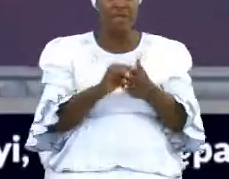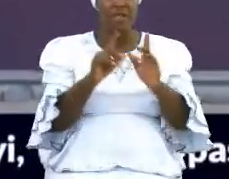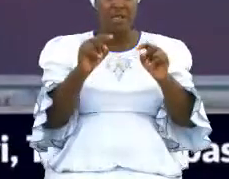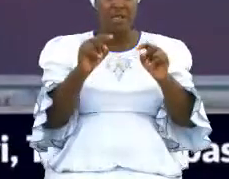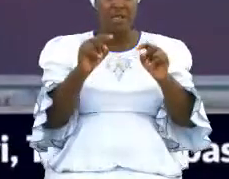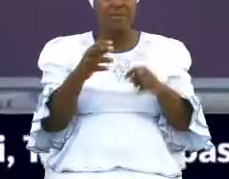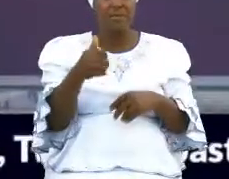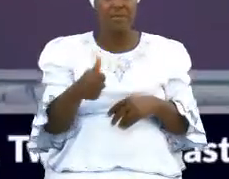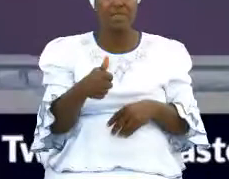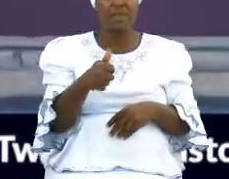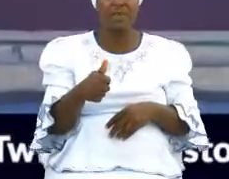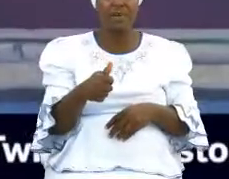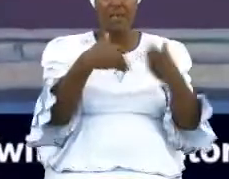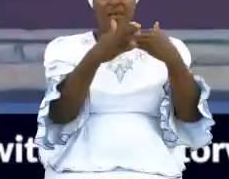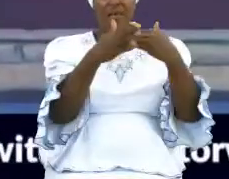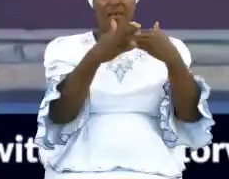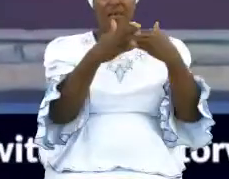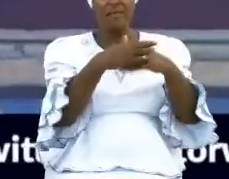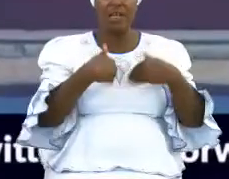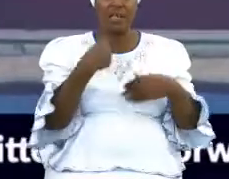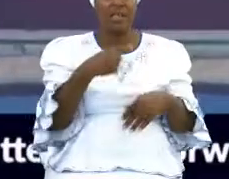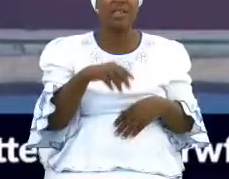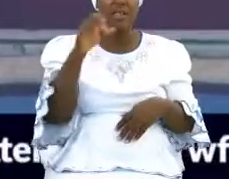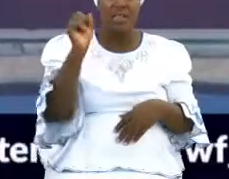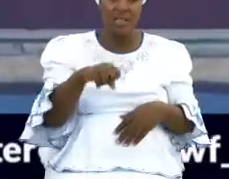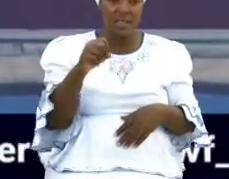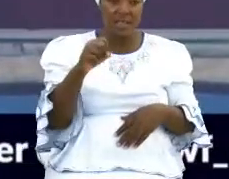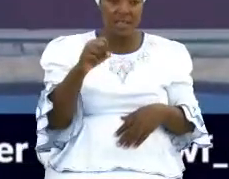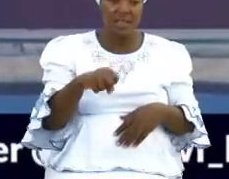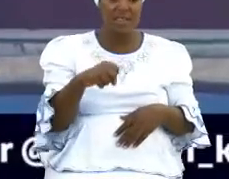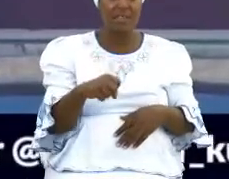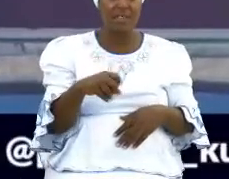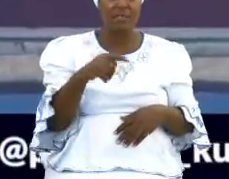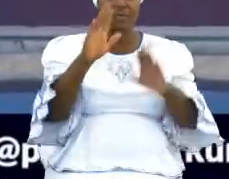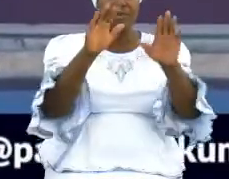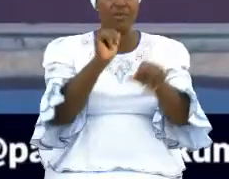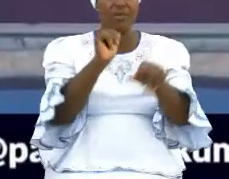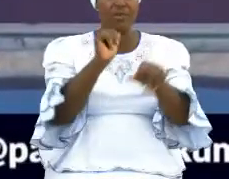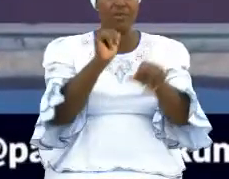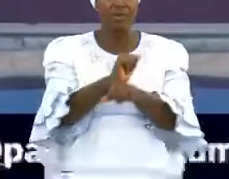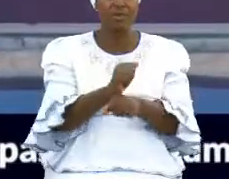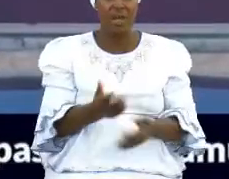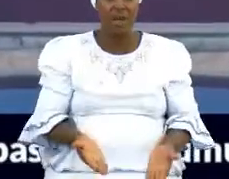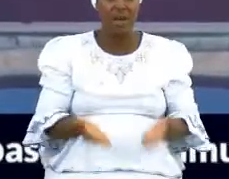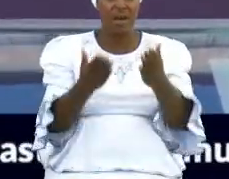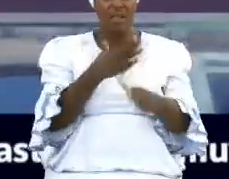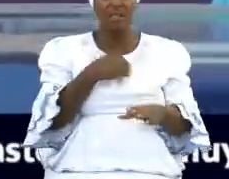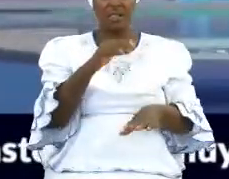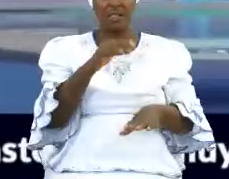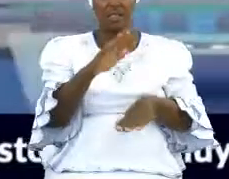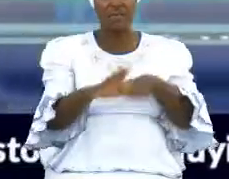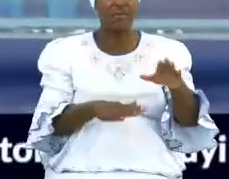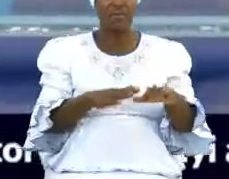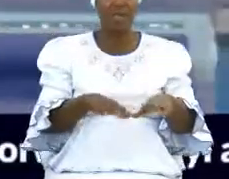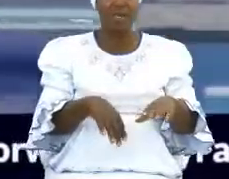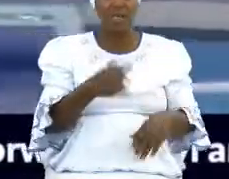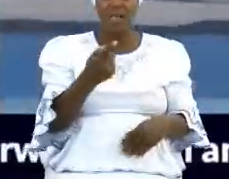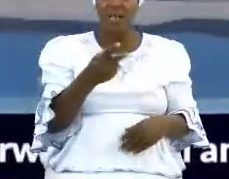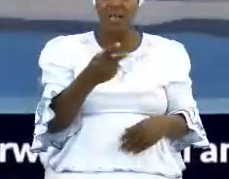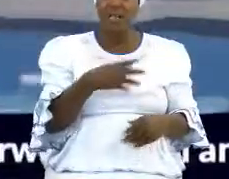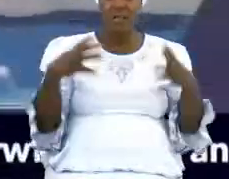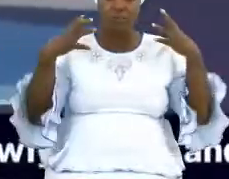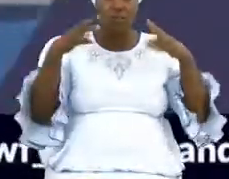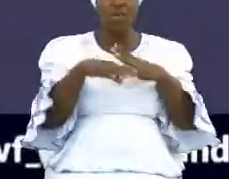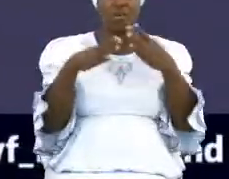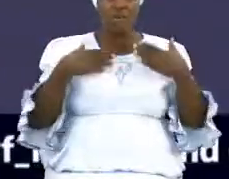said yes to your miracle. You rise up and walk. Anything swollen in your body before, check